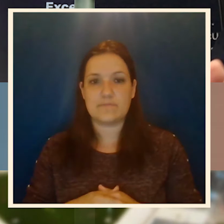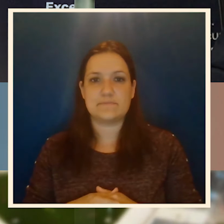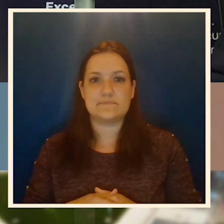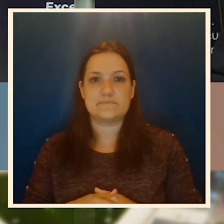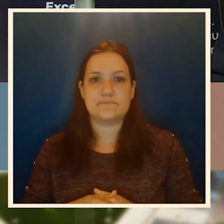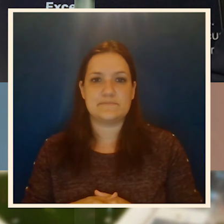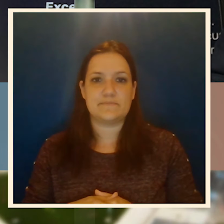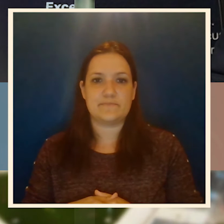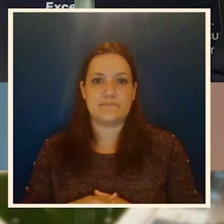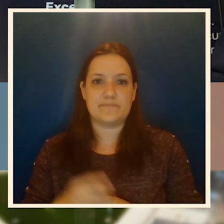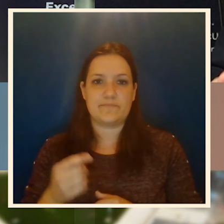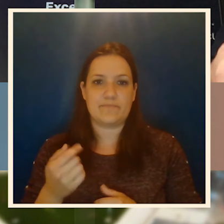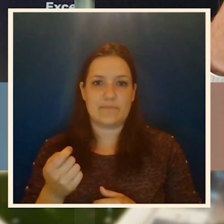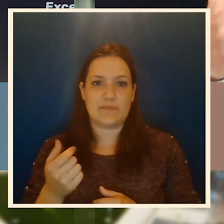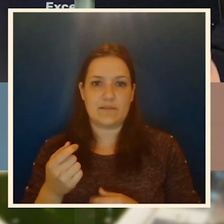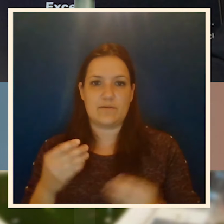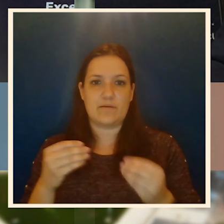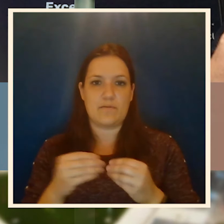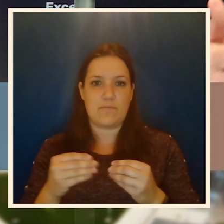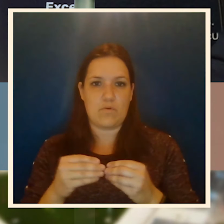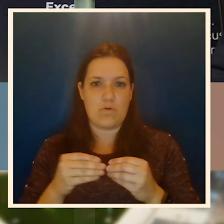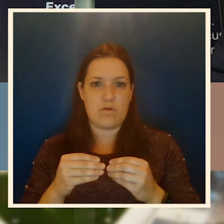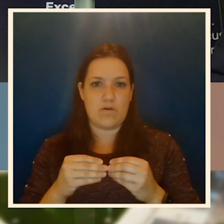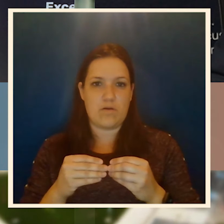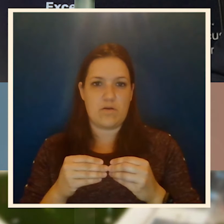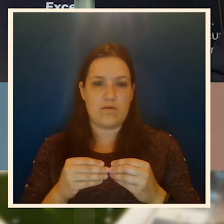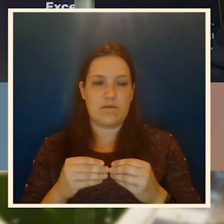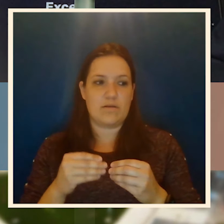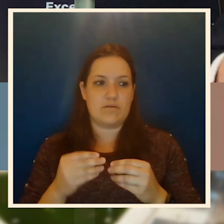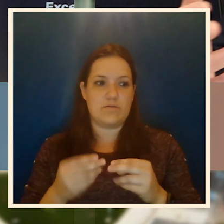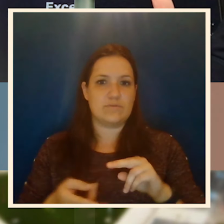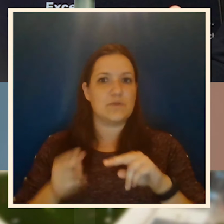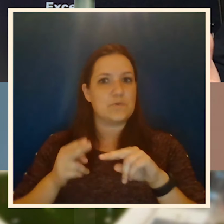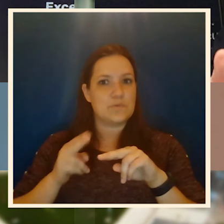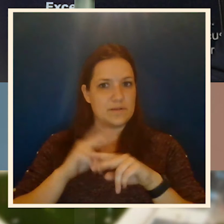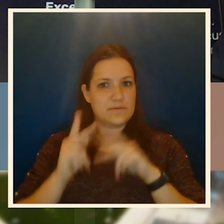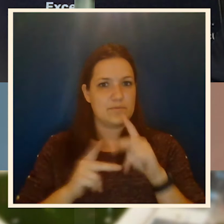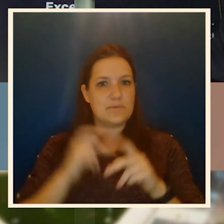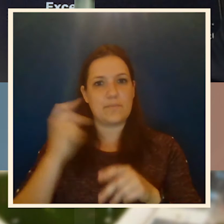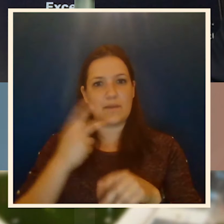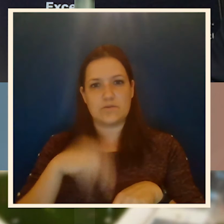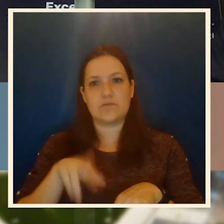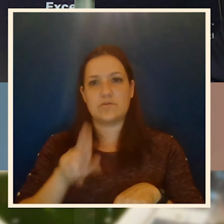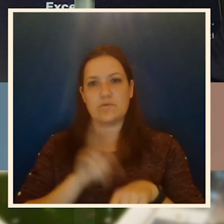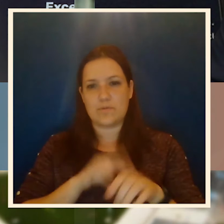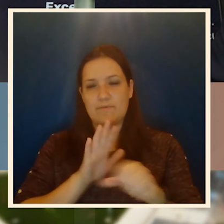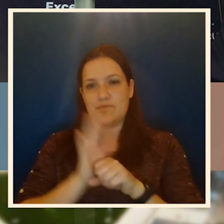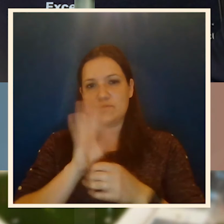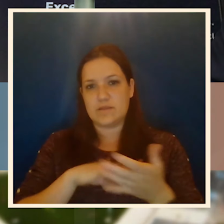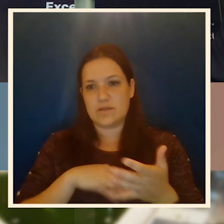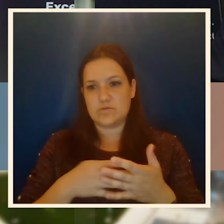a little bit more limited. Again, once the attendance gets back up, then they'll go back to their full